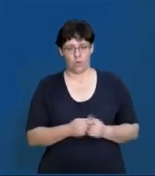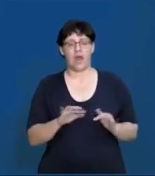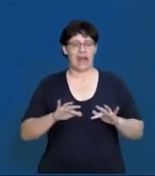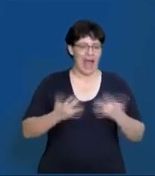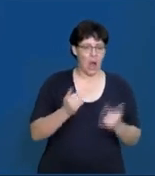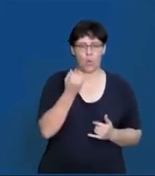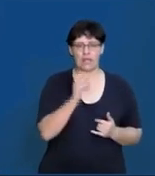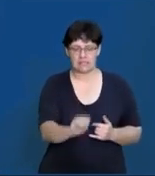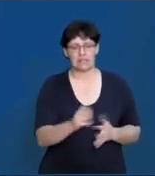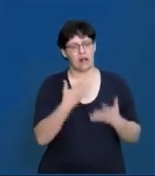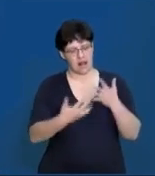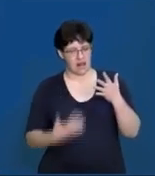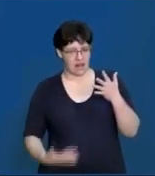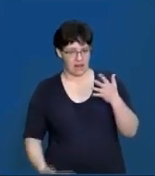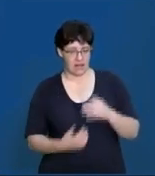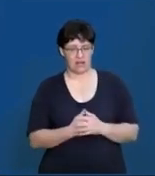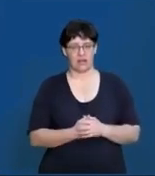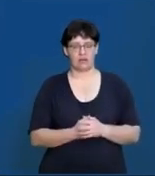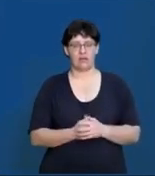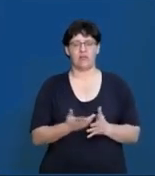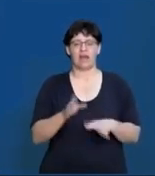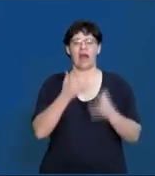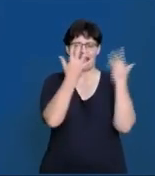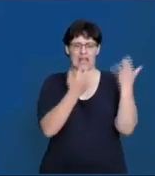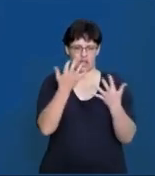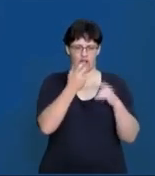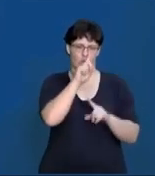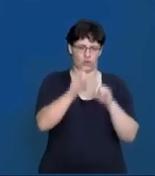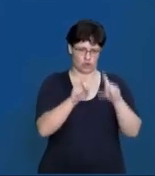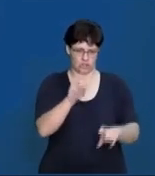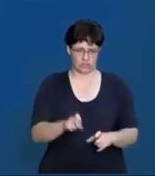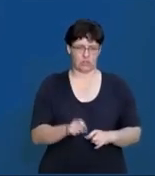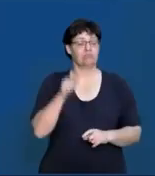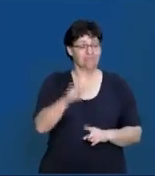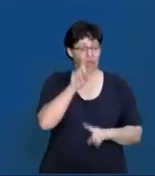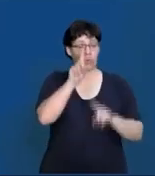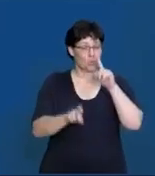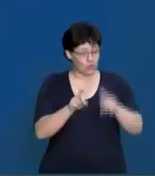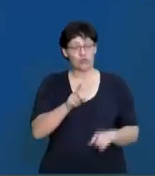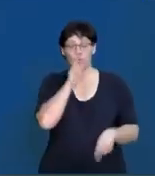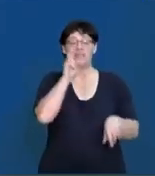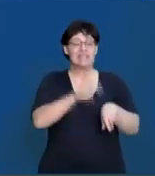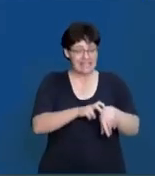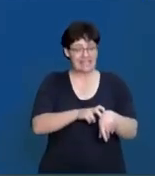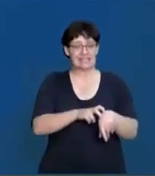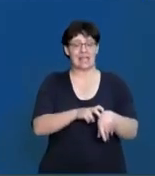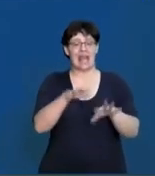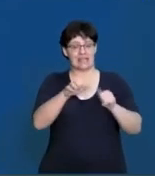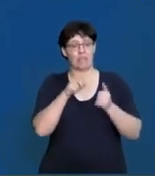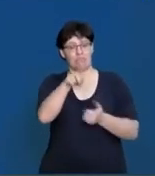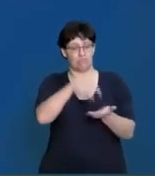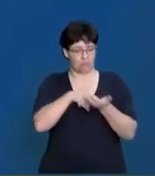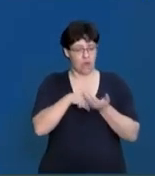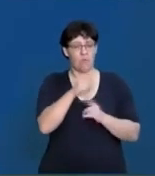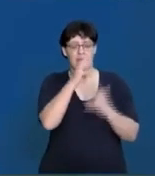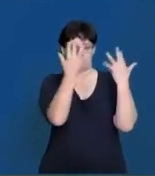solution. How is, etc., etc. Let me just speak to calculate kind of questions. These are questions that require you